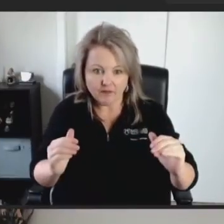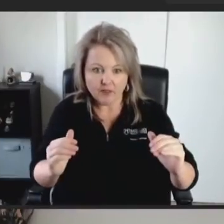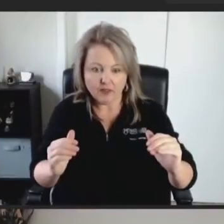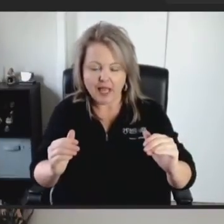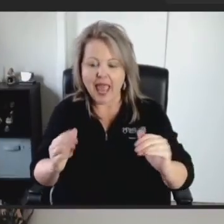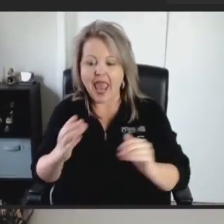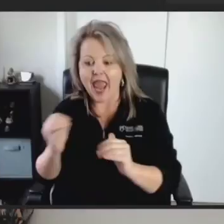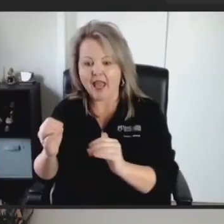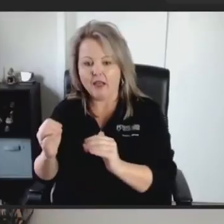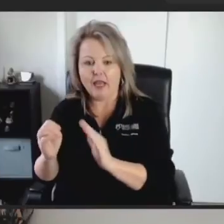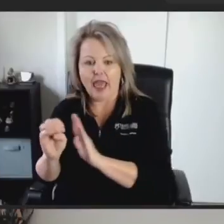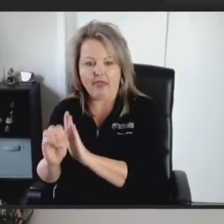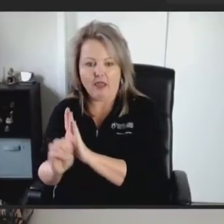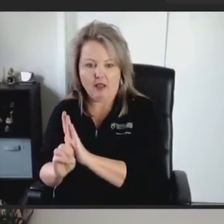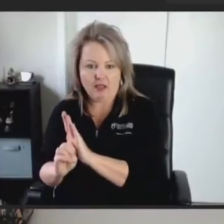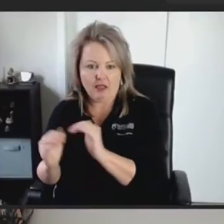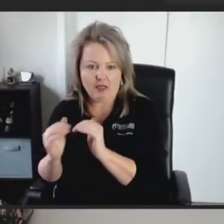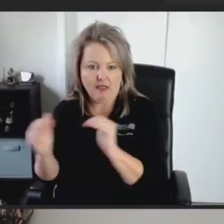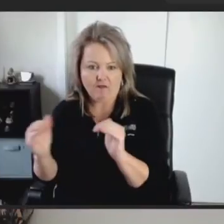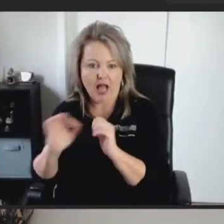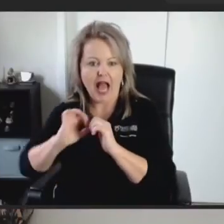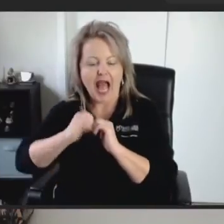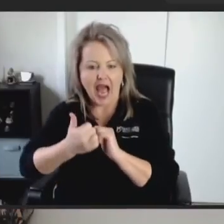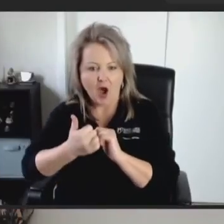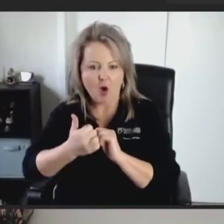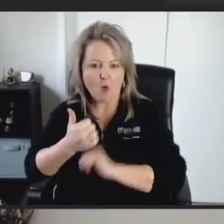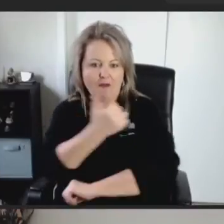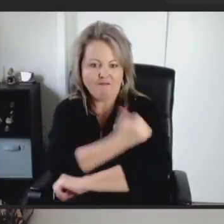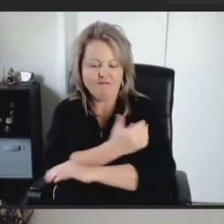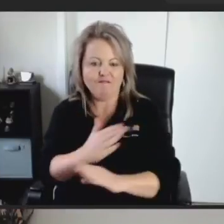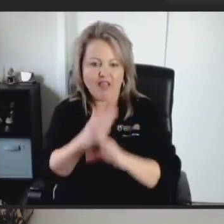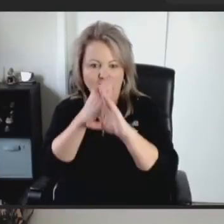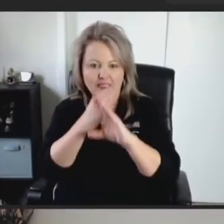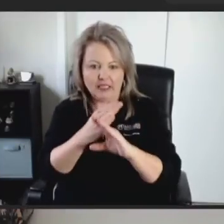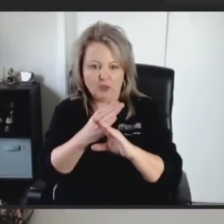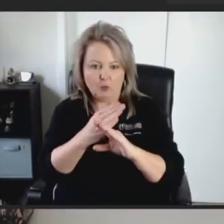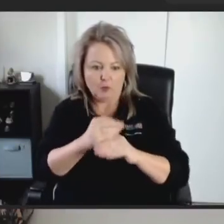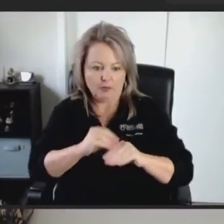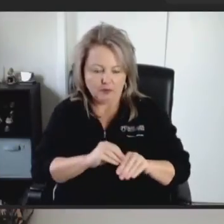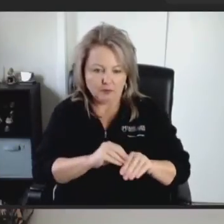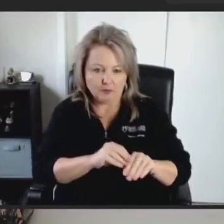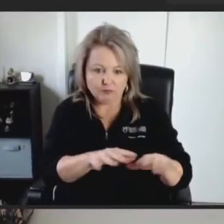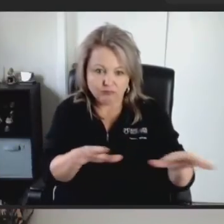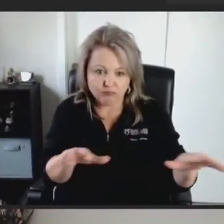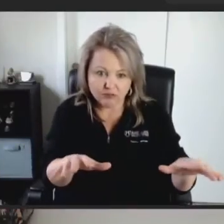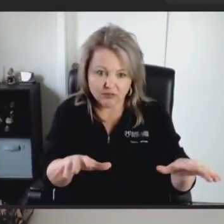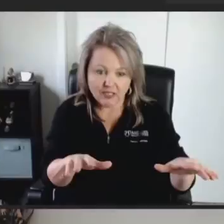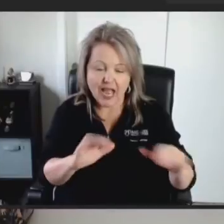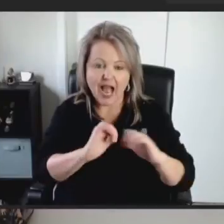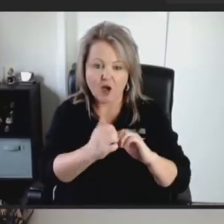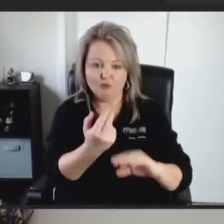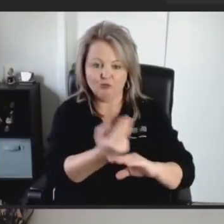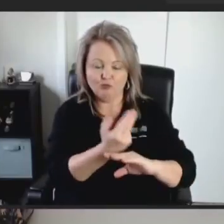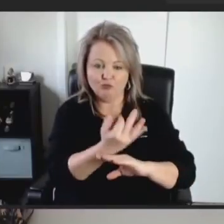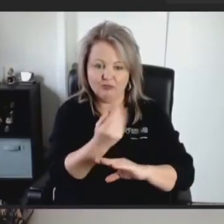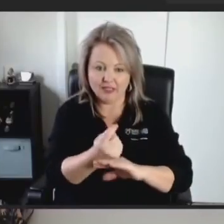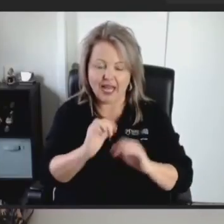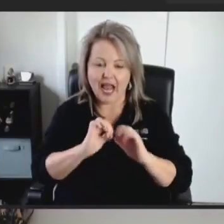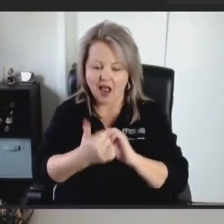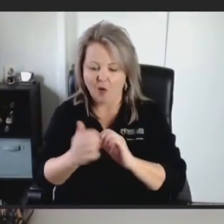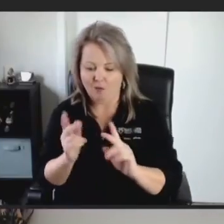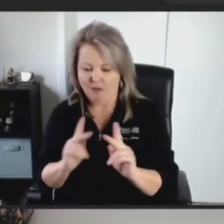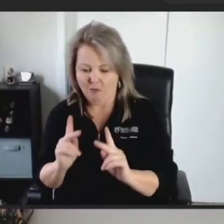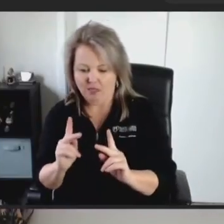ethical level with regards to how vaccine will be allocated. So I want people to have confidence in the fact